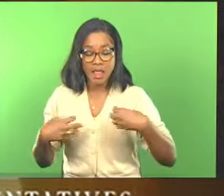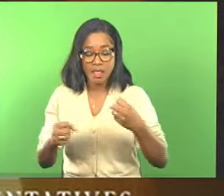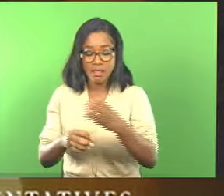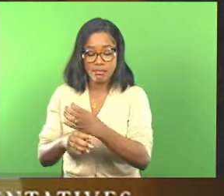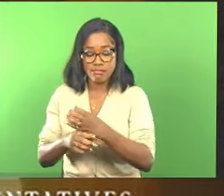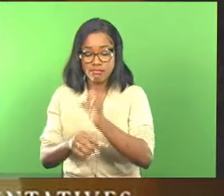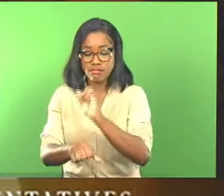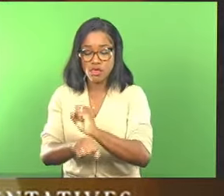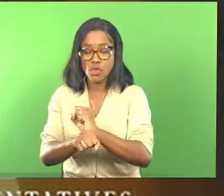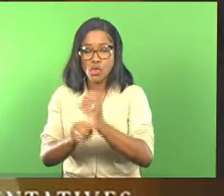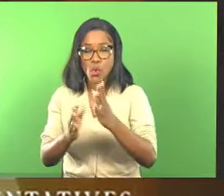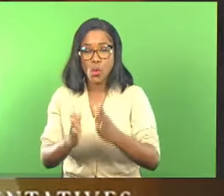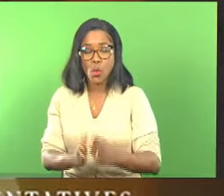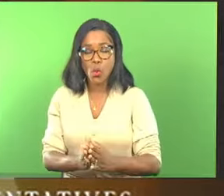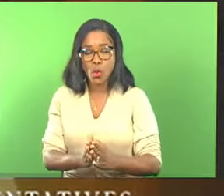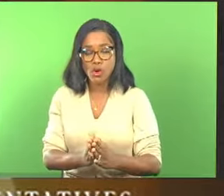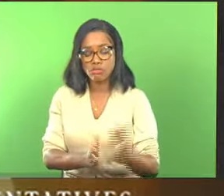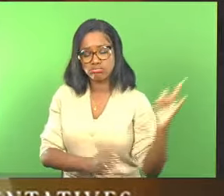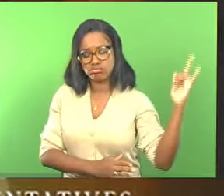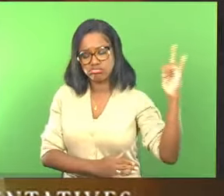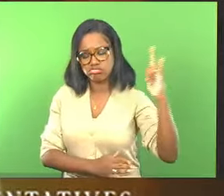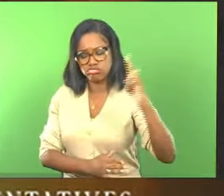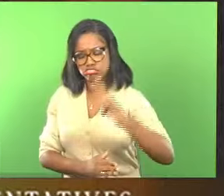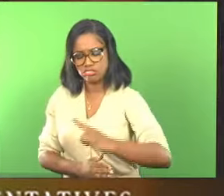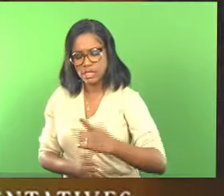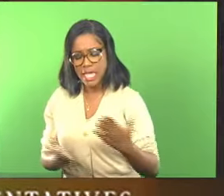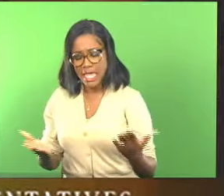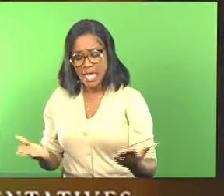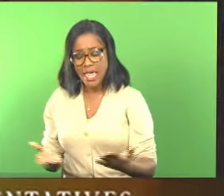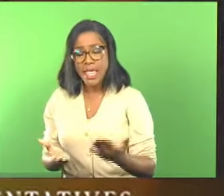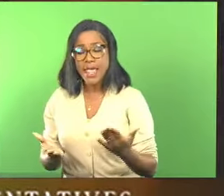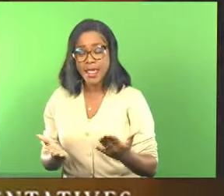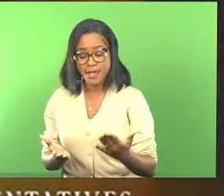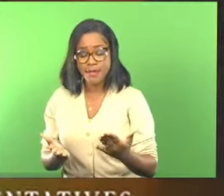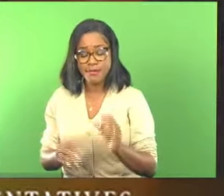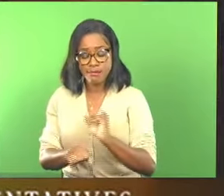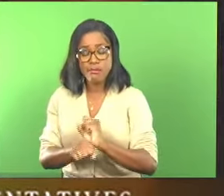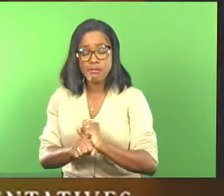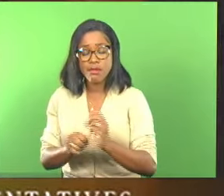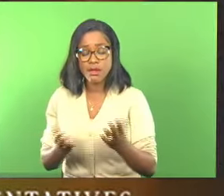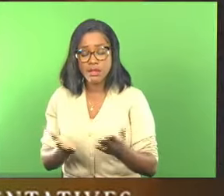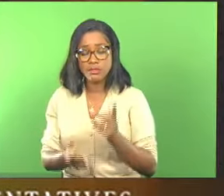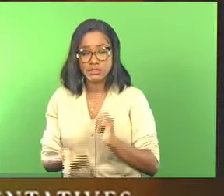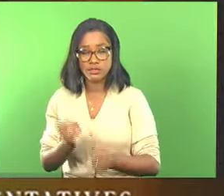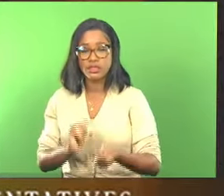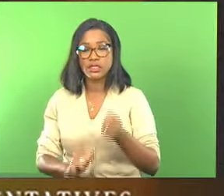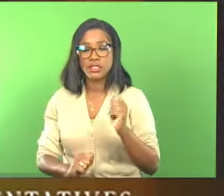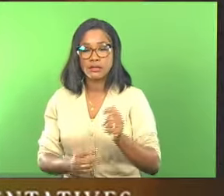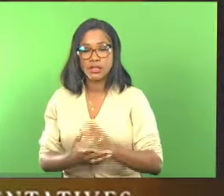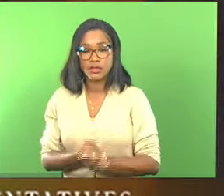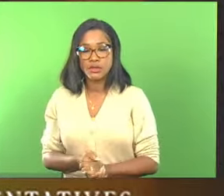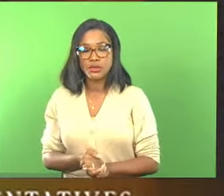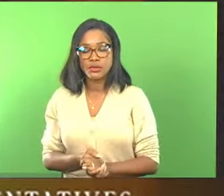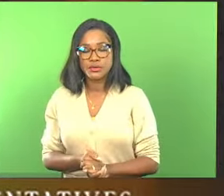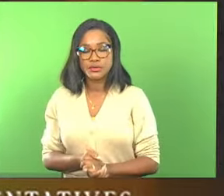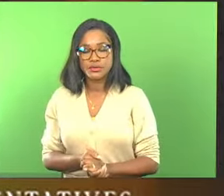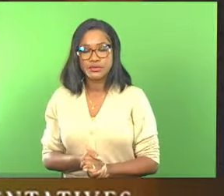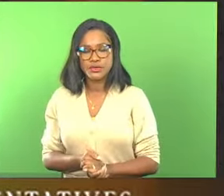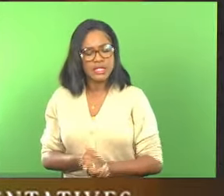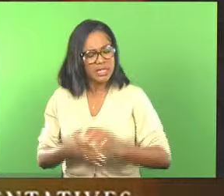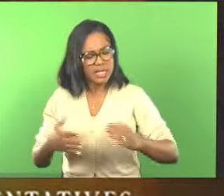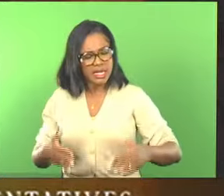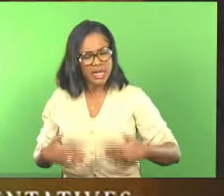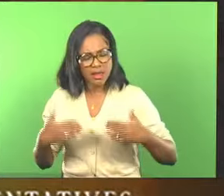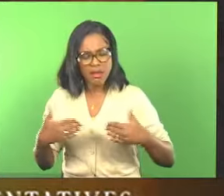workers have been serving here with distinction. We are glad that you